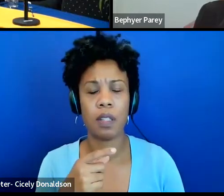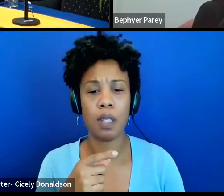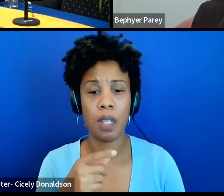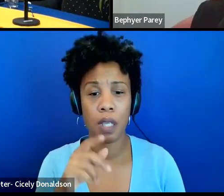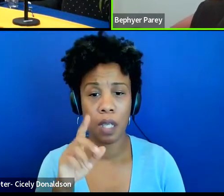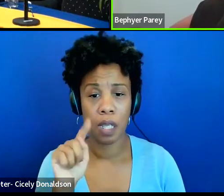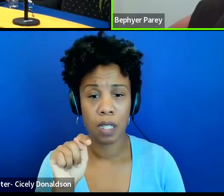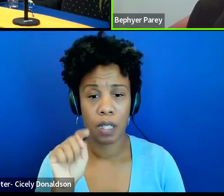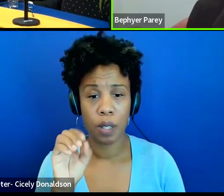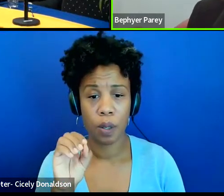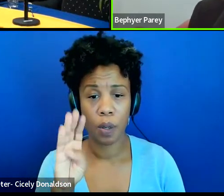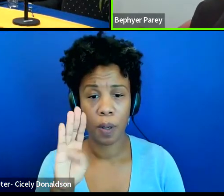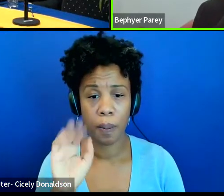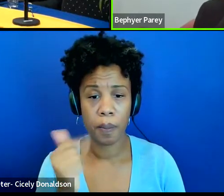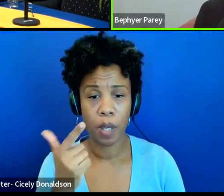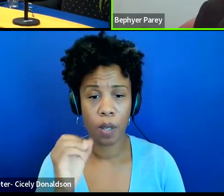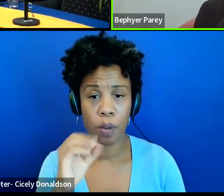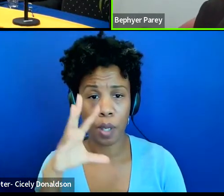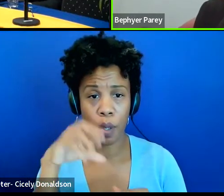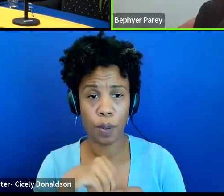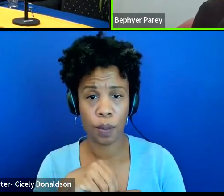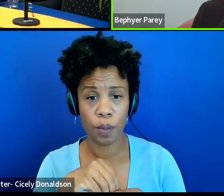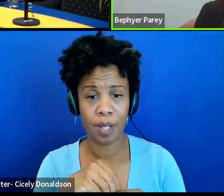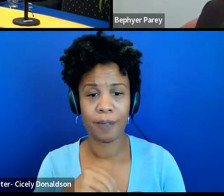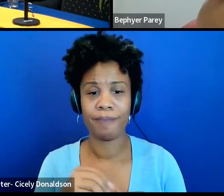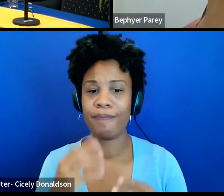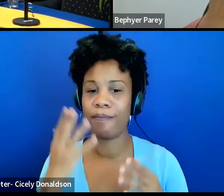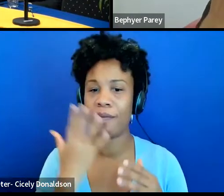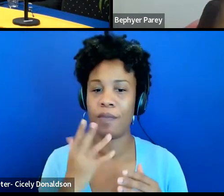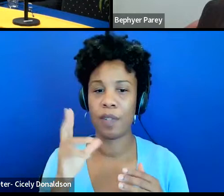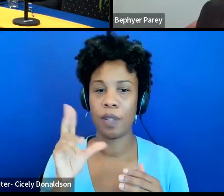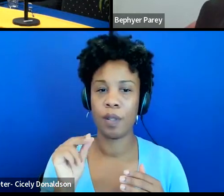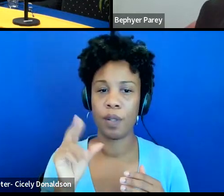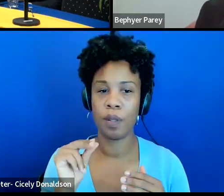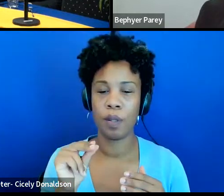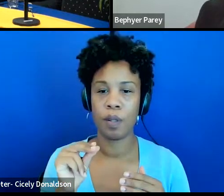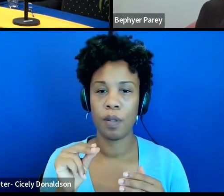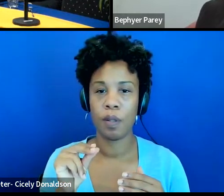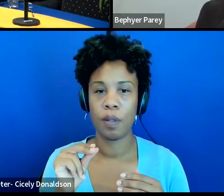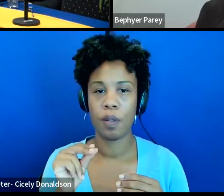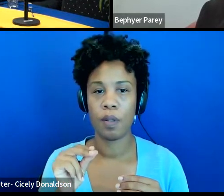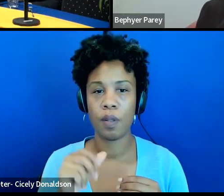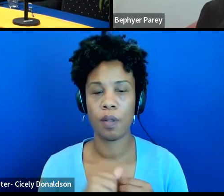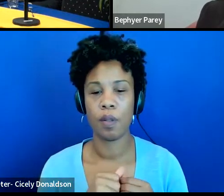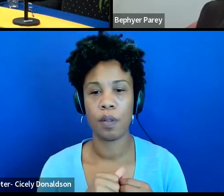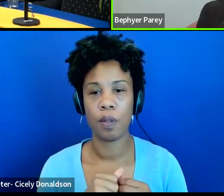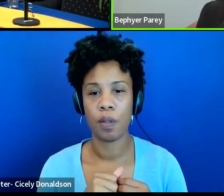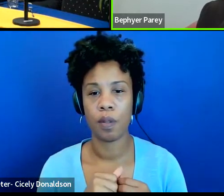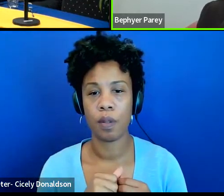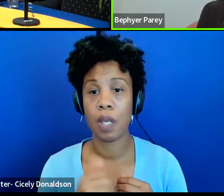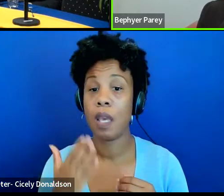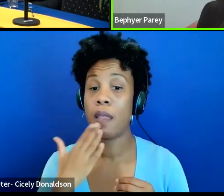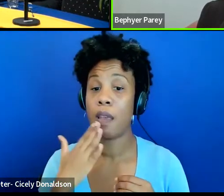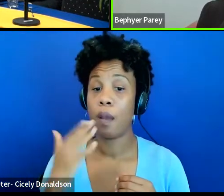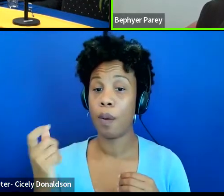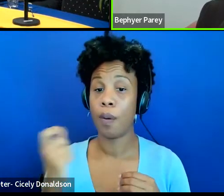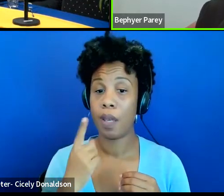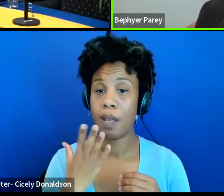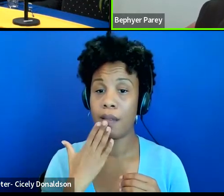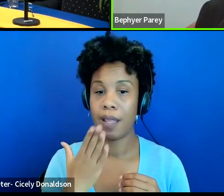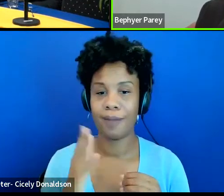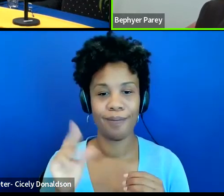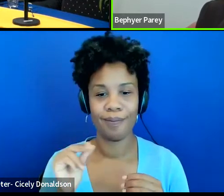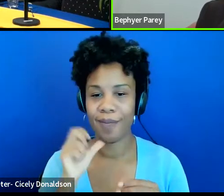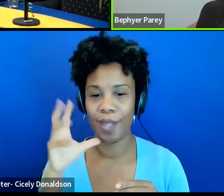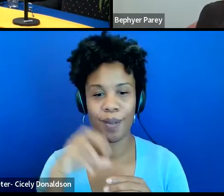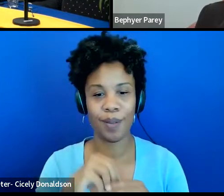A question, but unfortunately no, because of the resources. Mr. Callum. Thank you for your question. Okay.